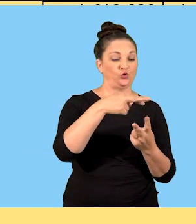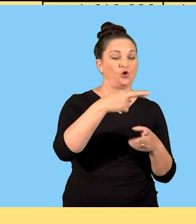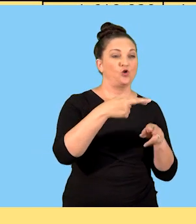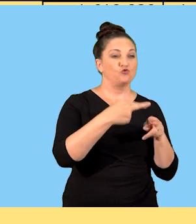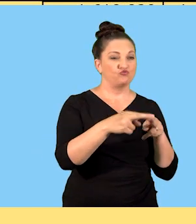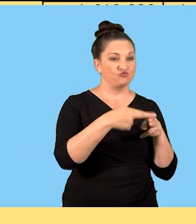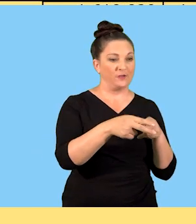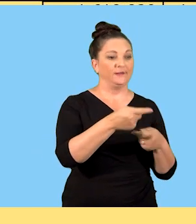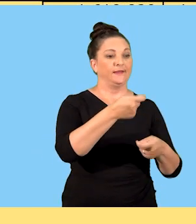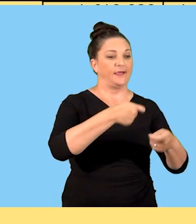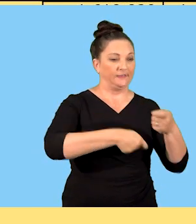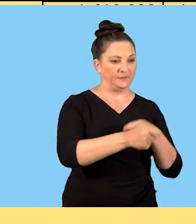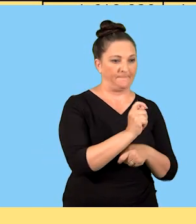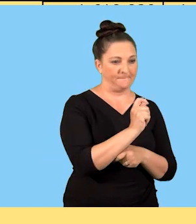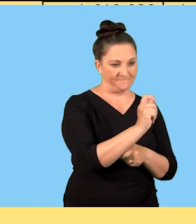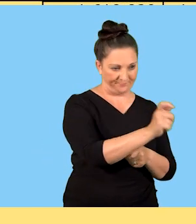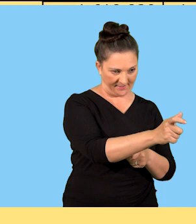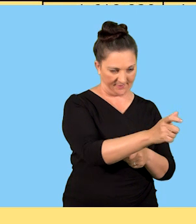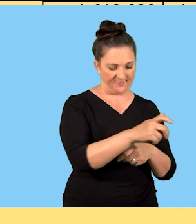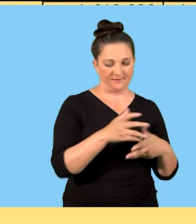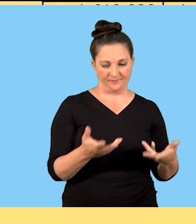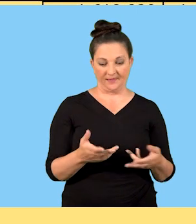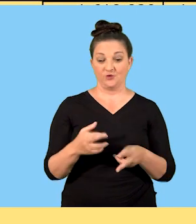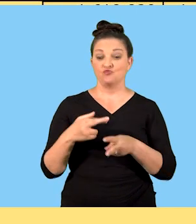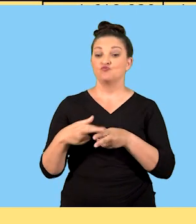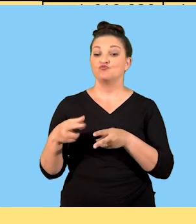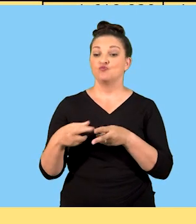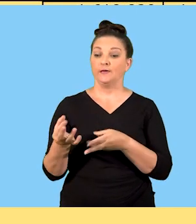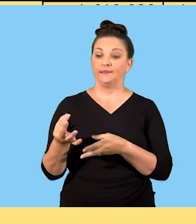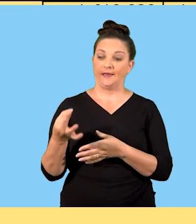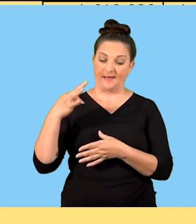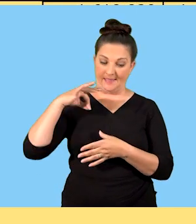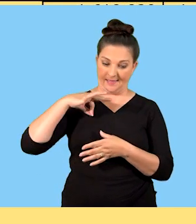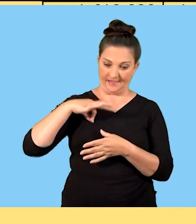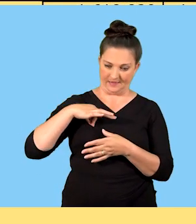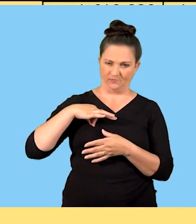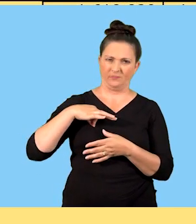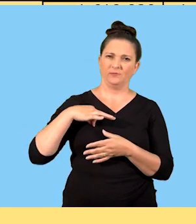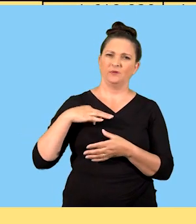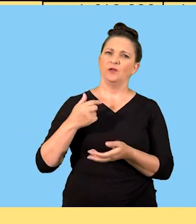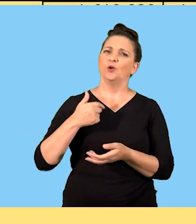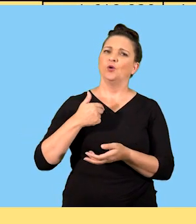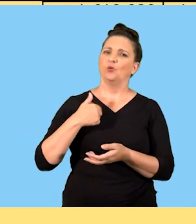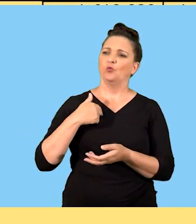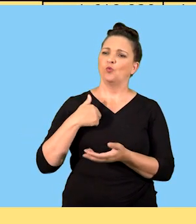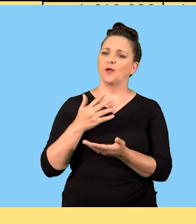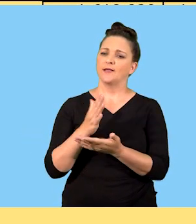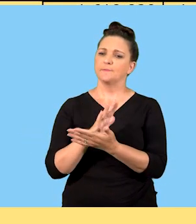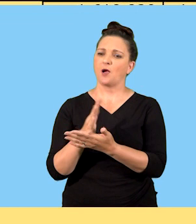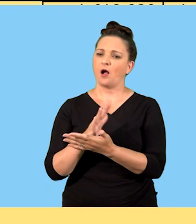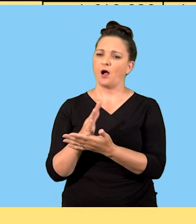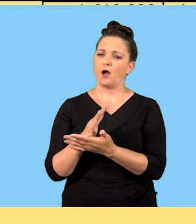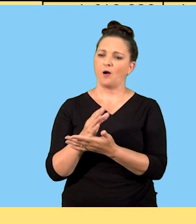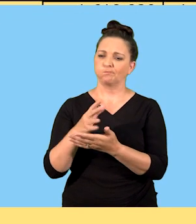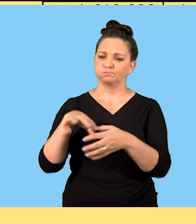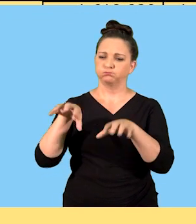we have rent expense. This is the rent that we're paying. Then we have rent income. This is when we have